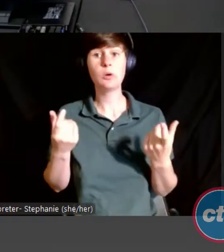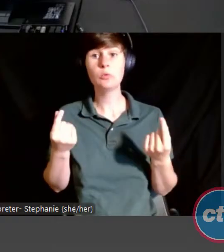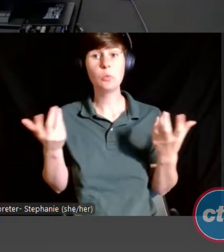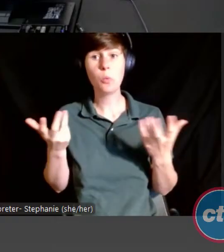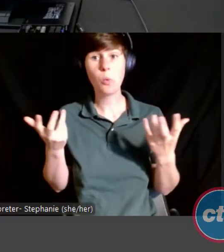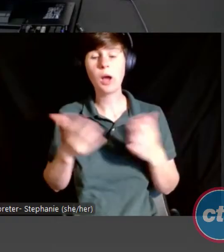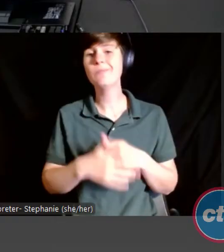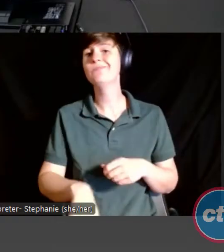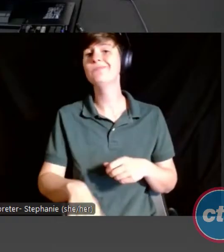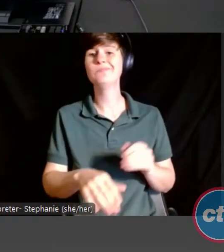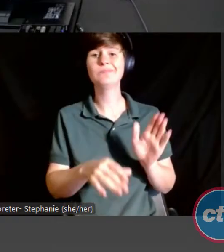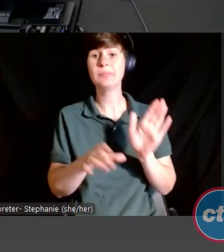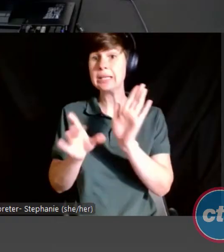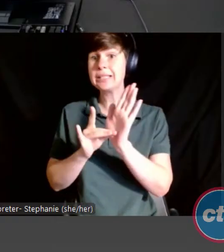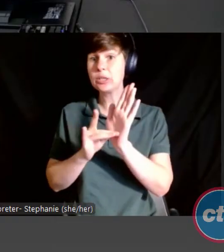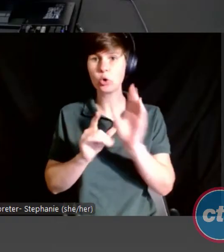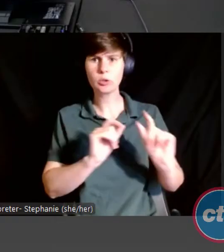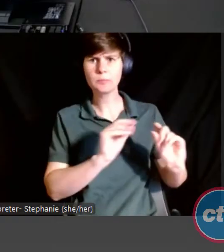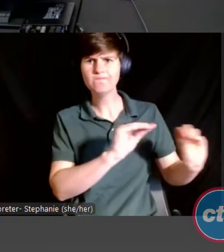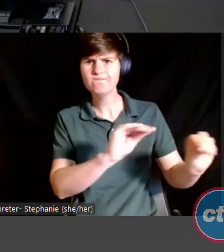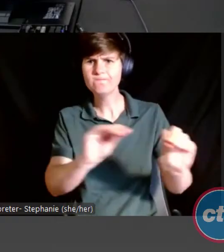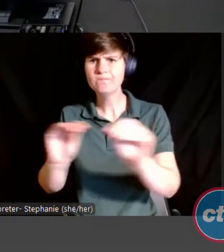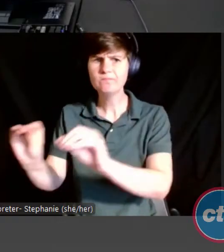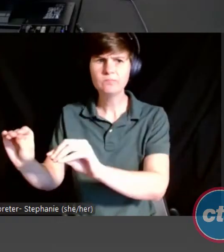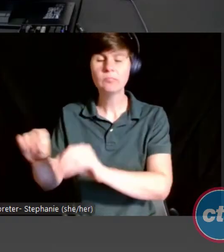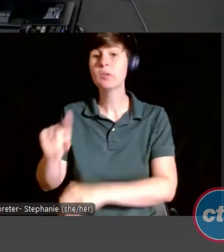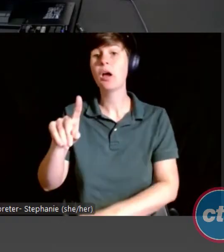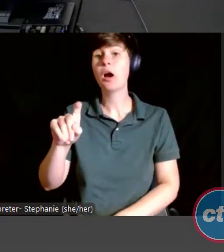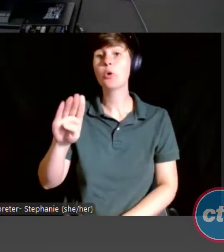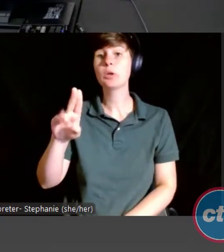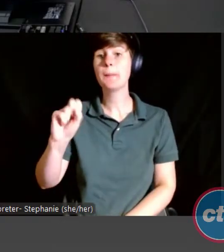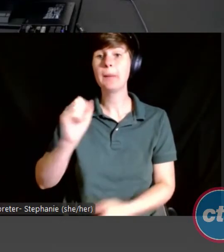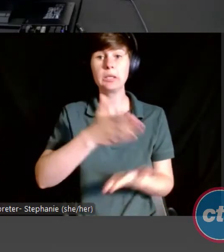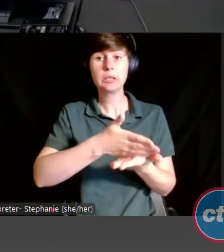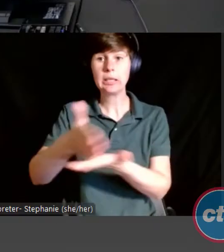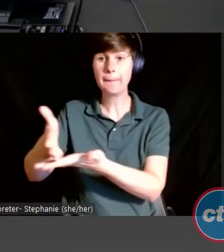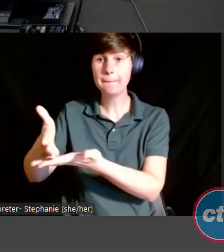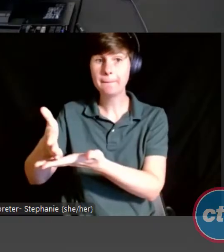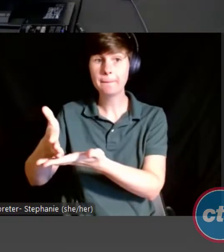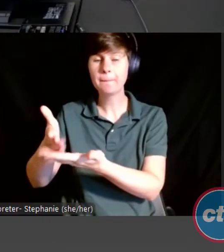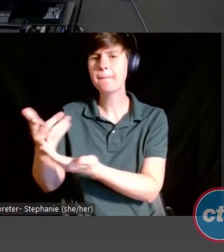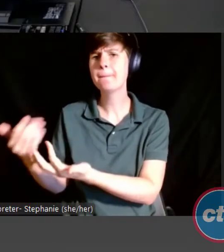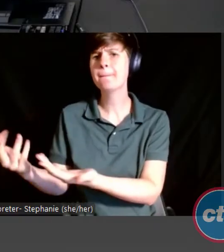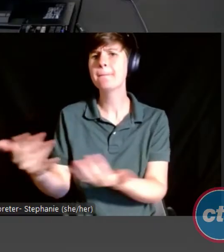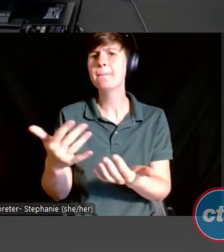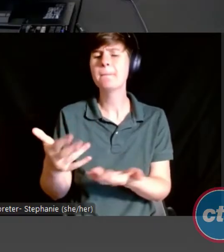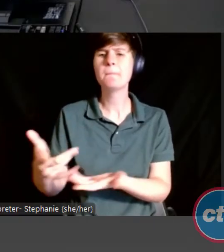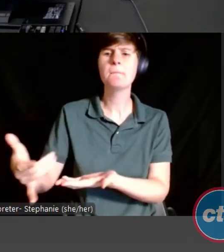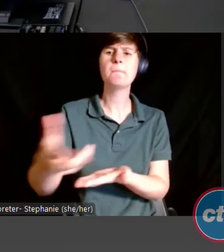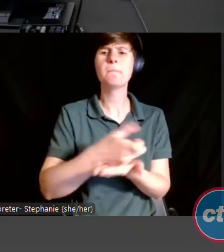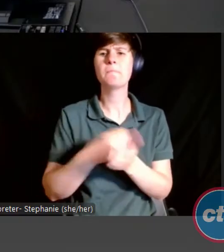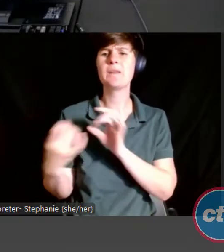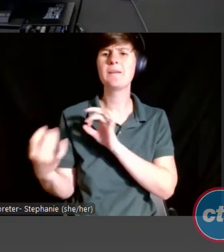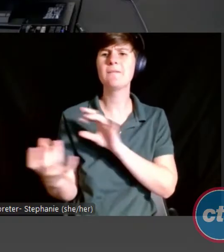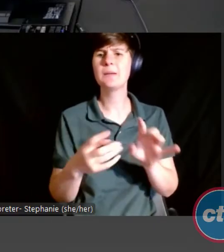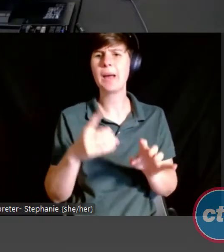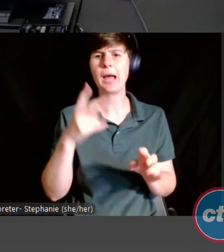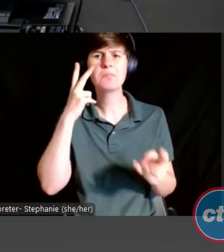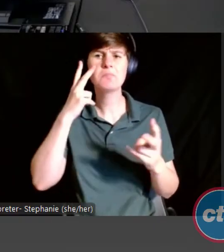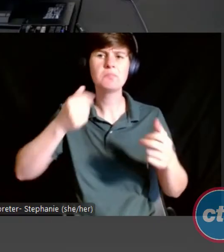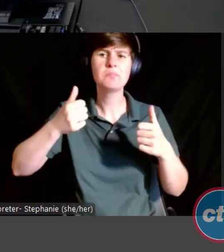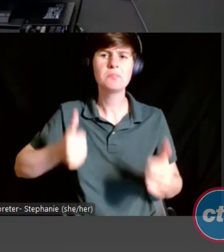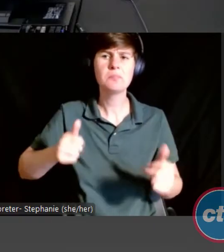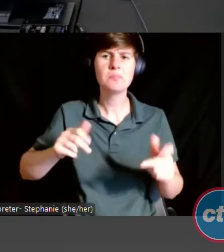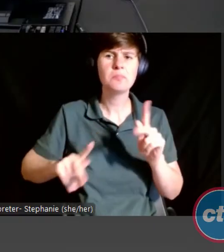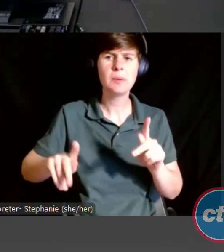stops over 5 high ridership routes and get feedback from the visually impaired community about where to put them, where